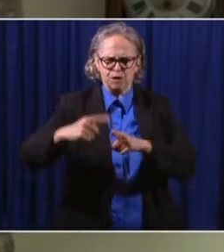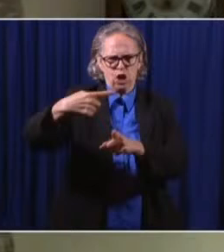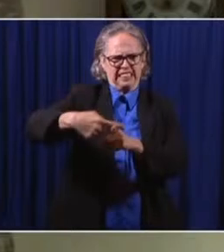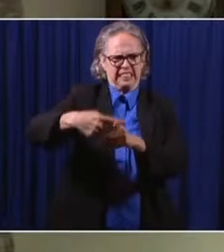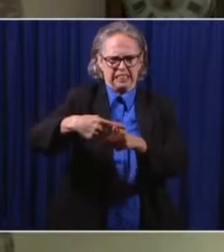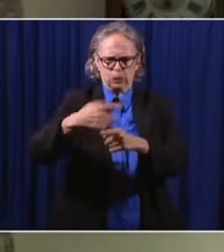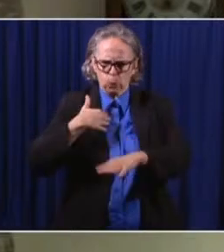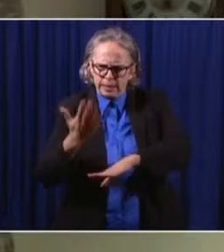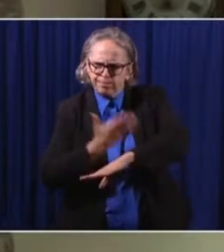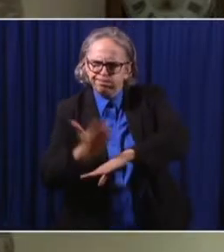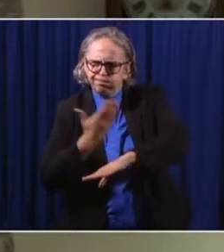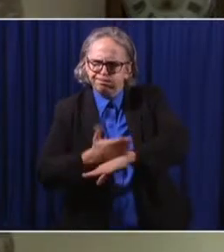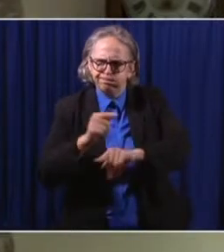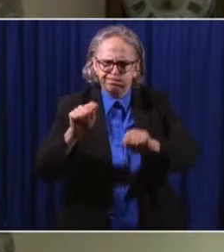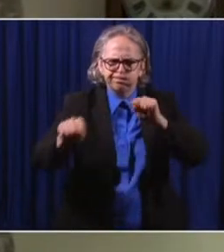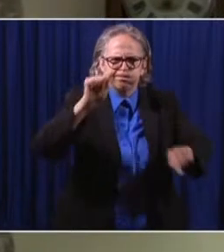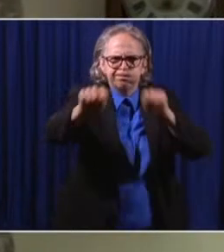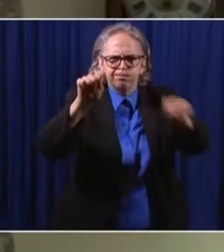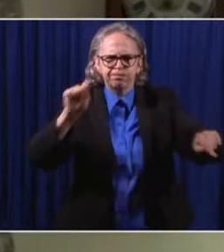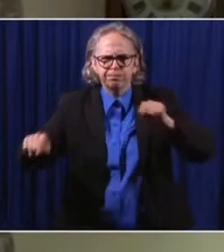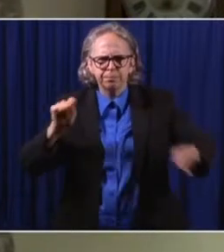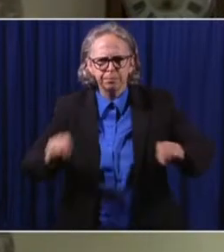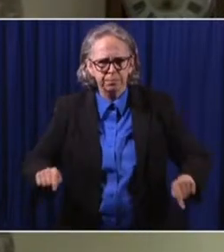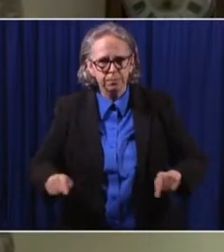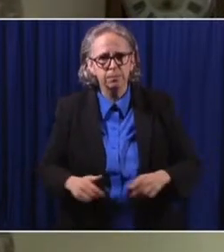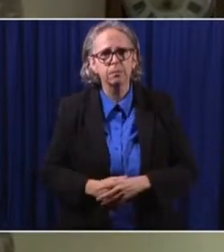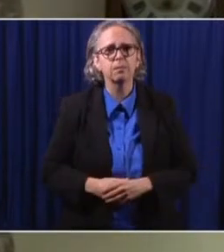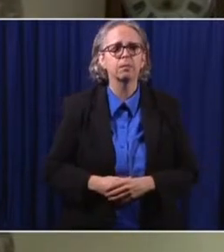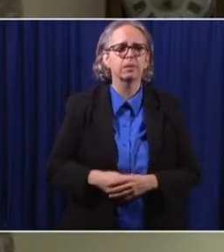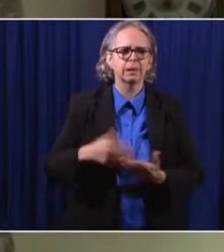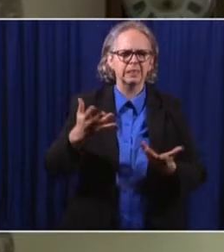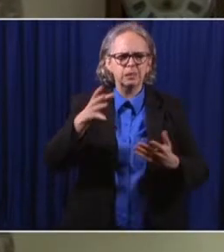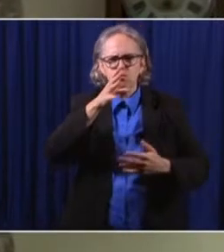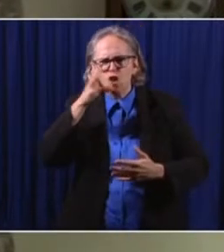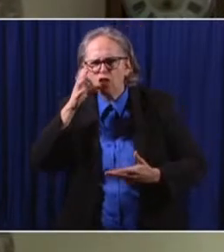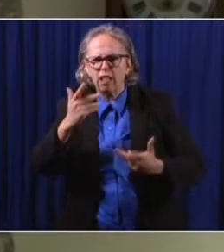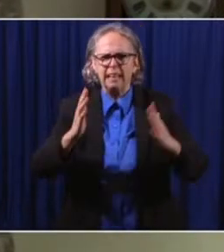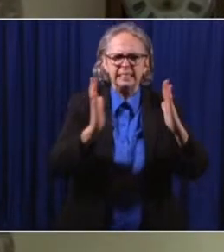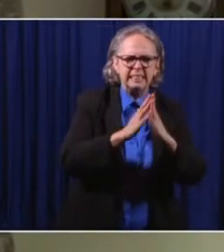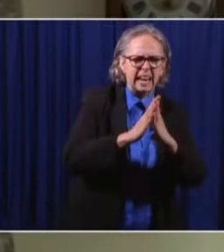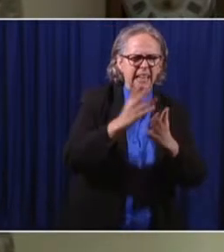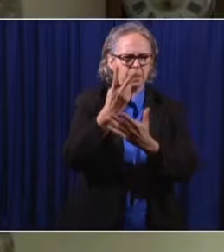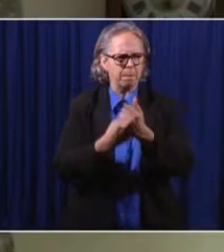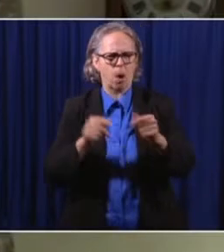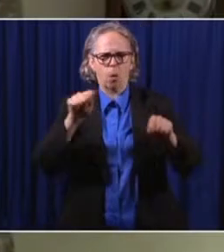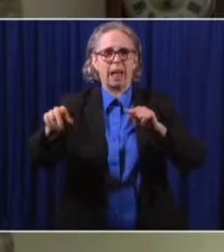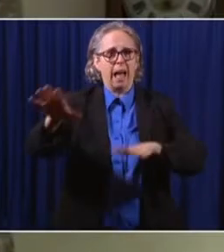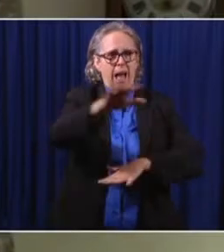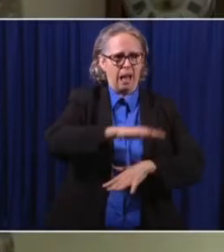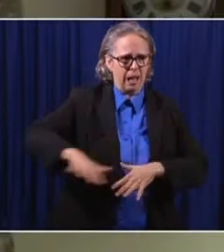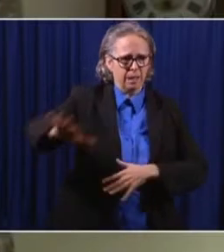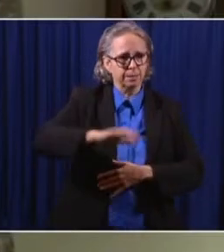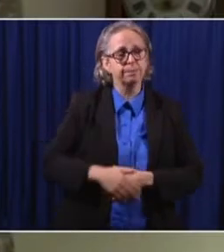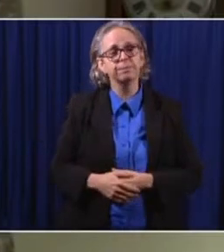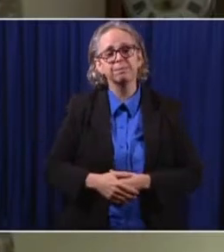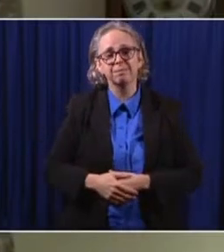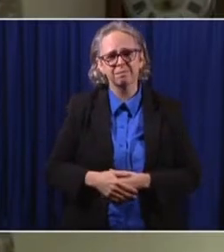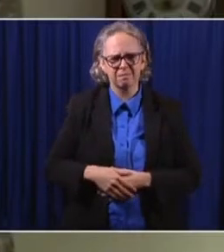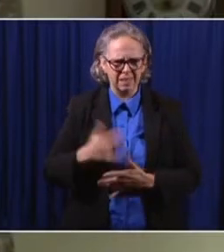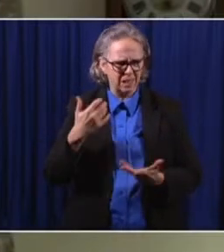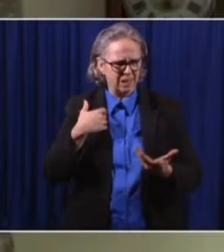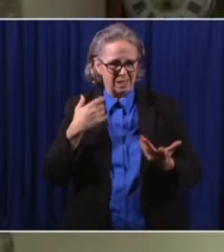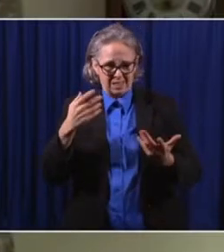Ohio. And they're on their way, well on their way. We're also adding high visibility crosswalks, street